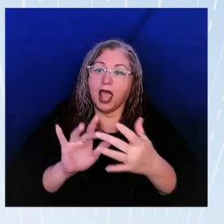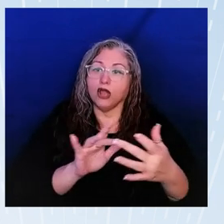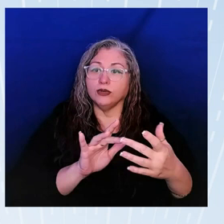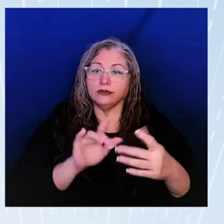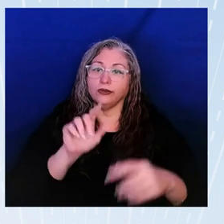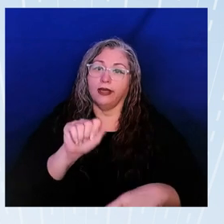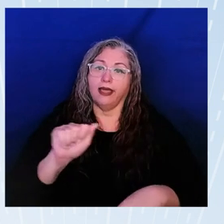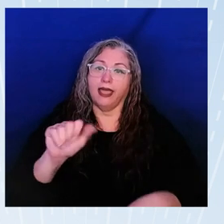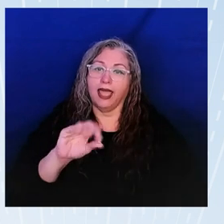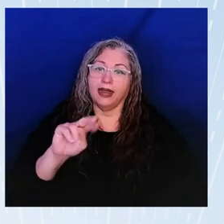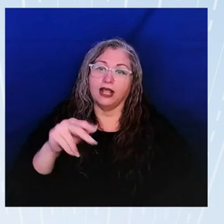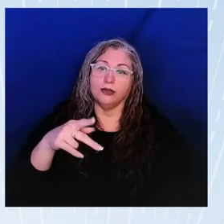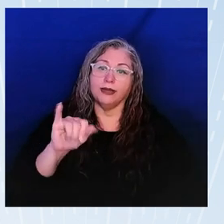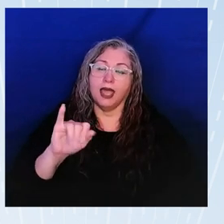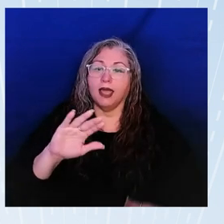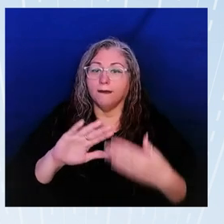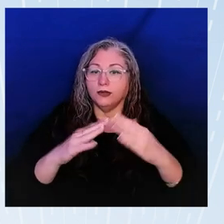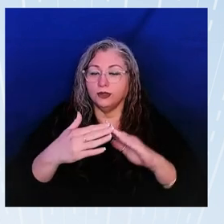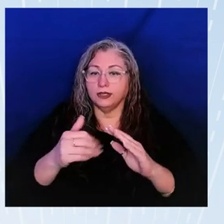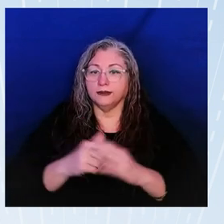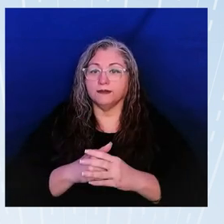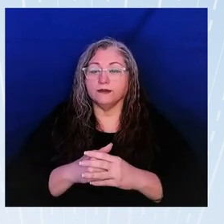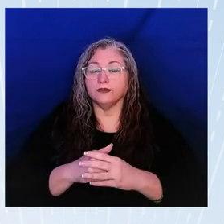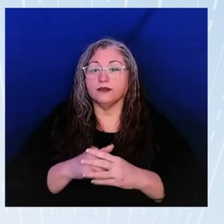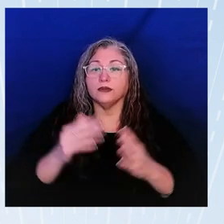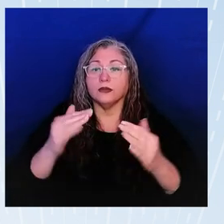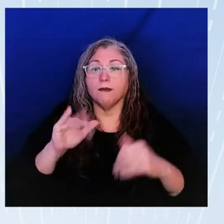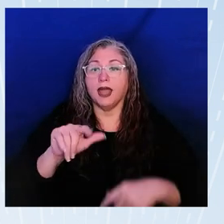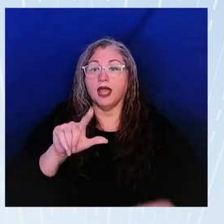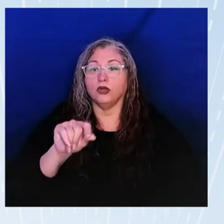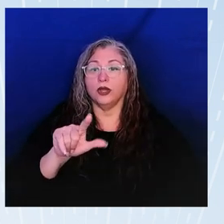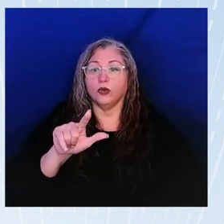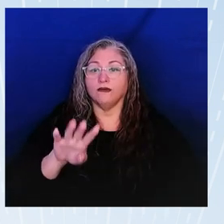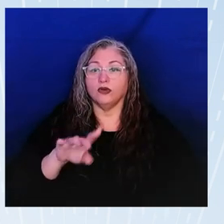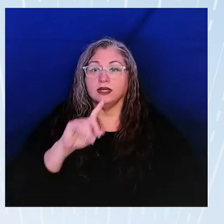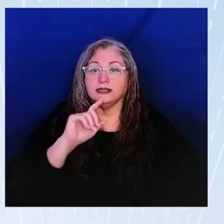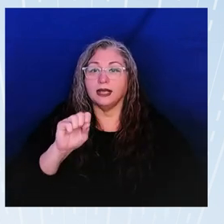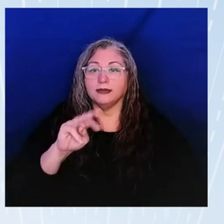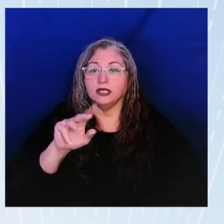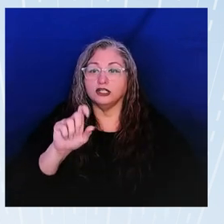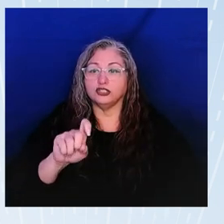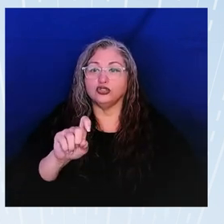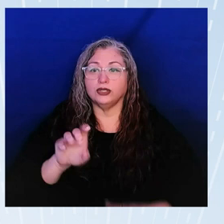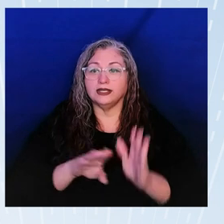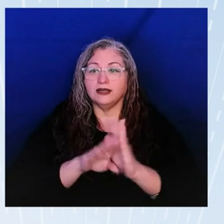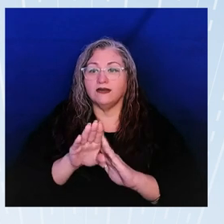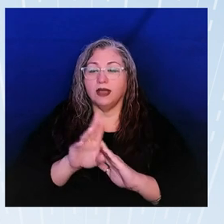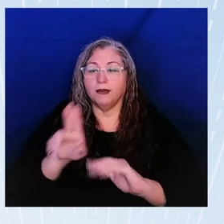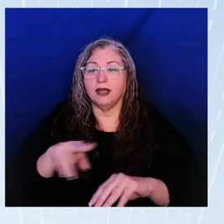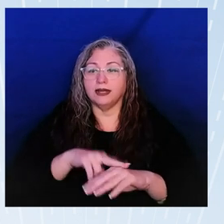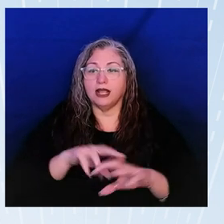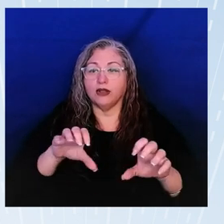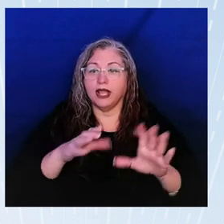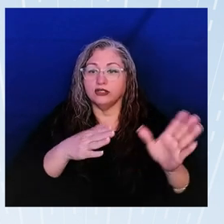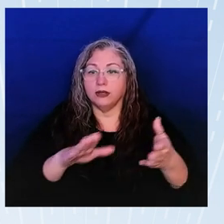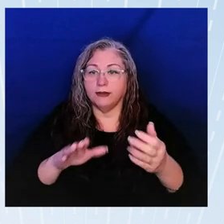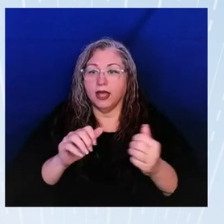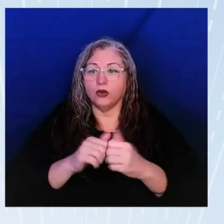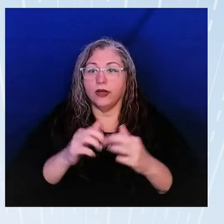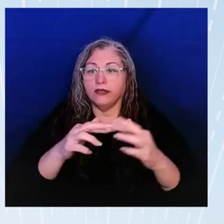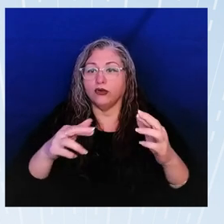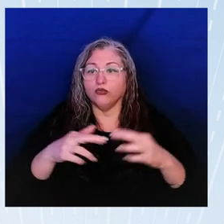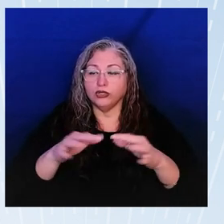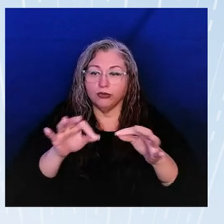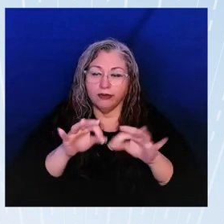and NHPI communities. By 2024, SAMHSA should develop a national action plan with regional